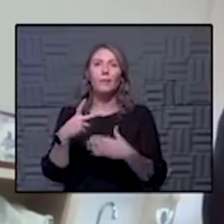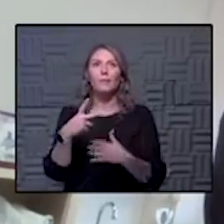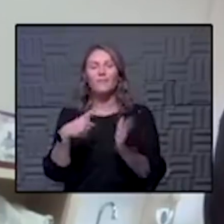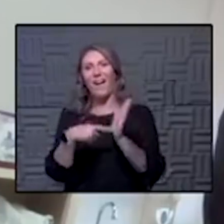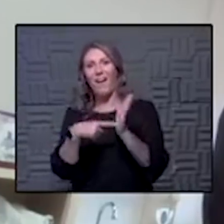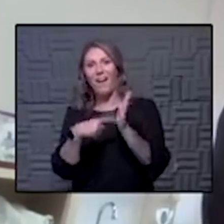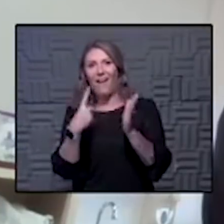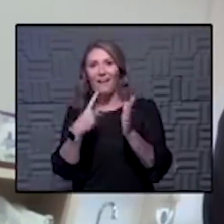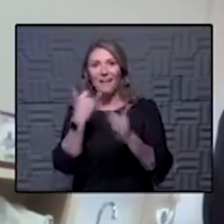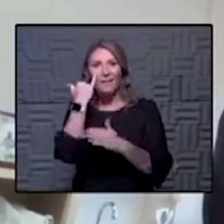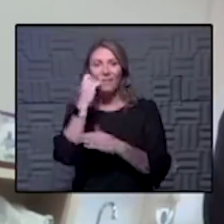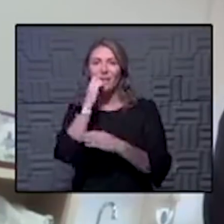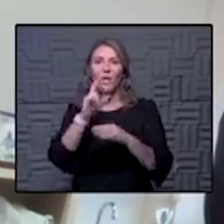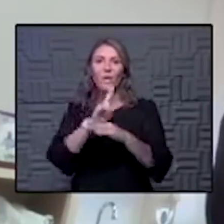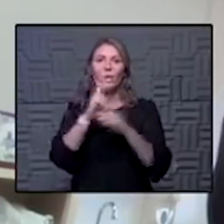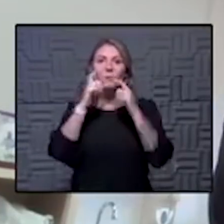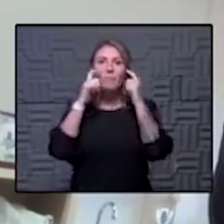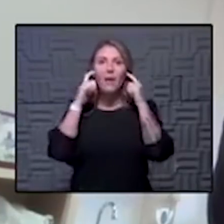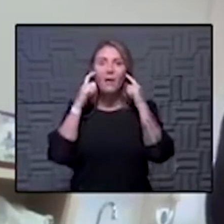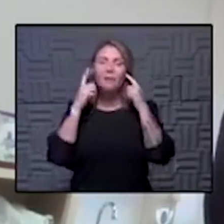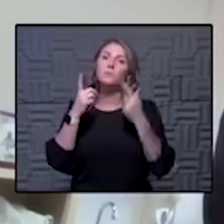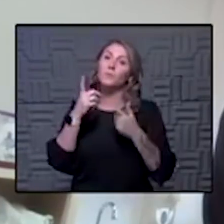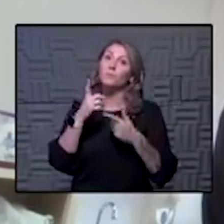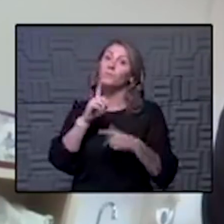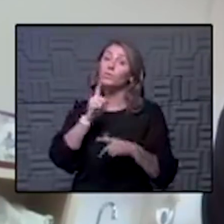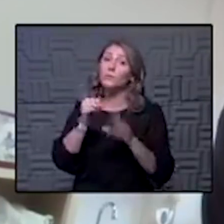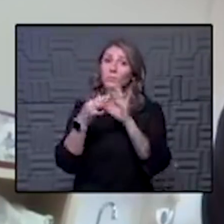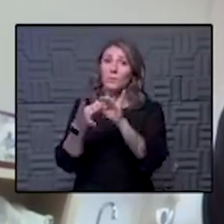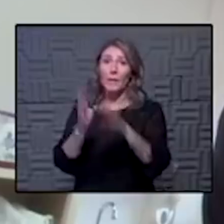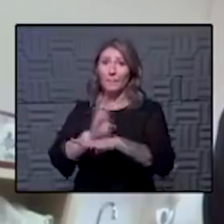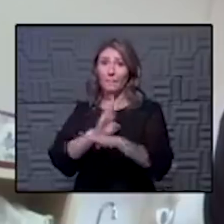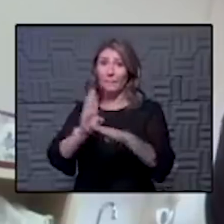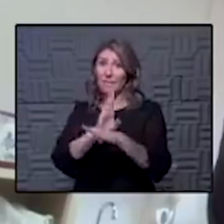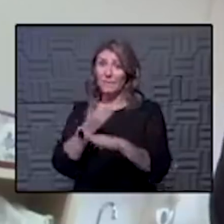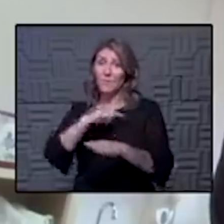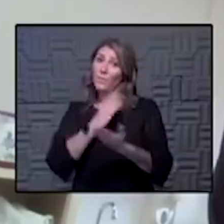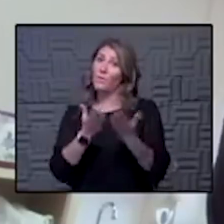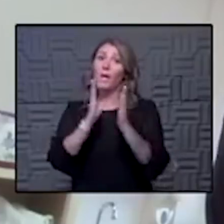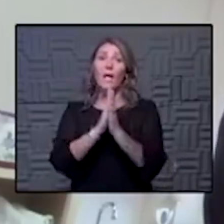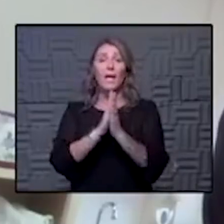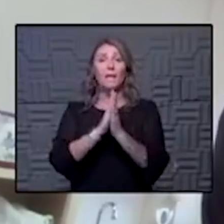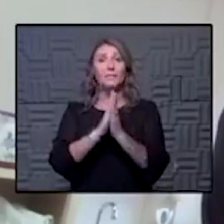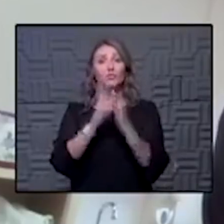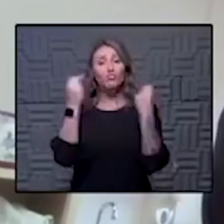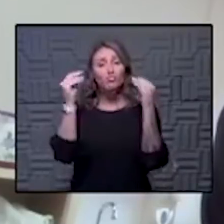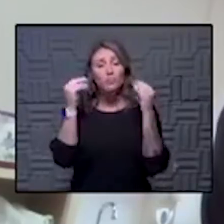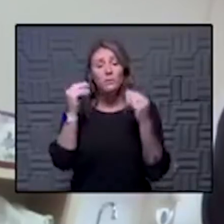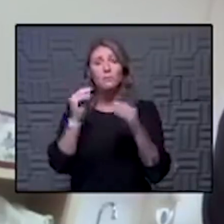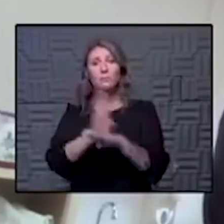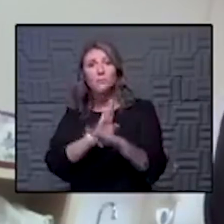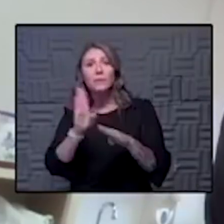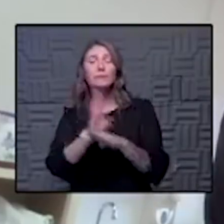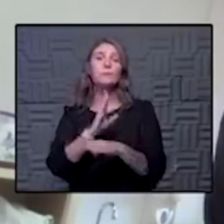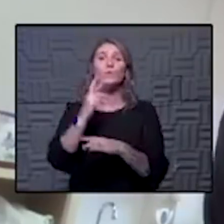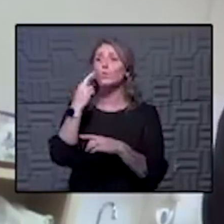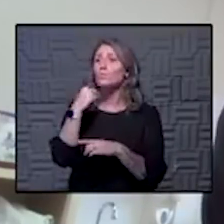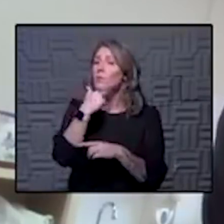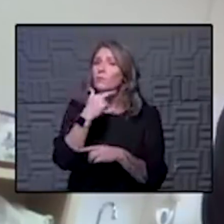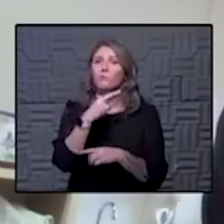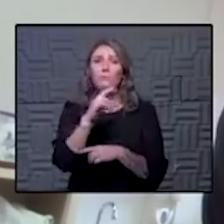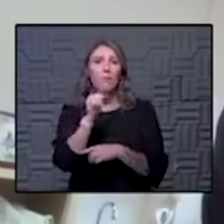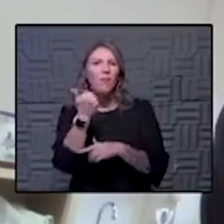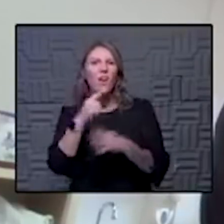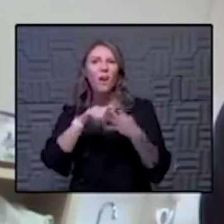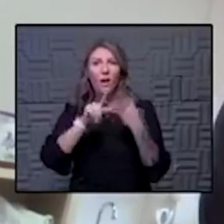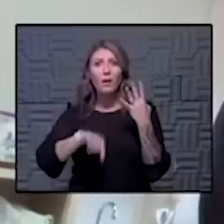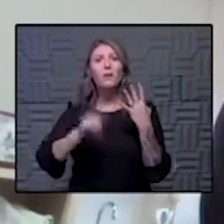primarily on the businesses. So we've asked the businesses, retail businesses, restaurants, others, to take responsibility to enforce